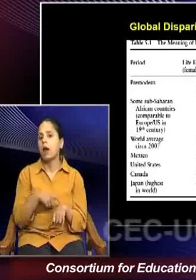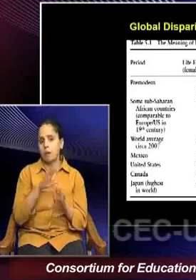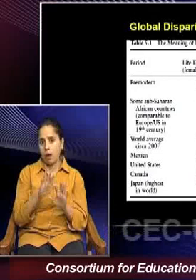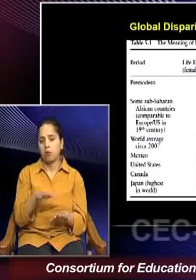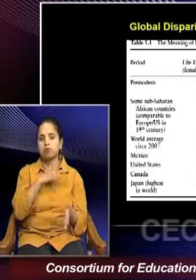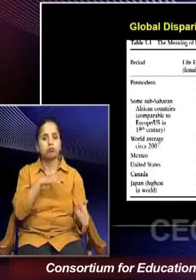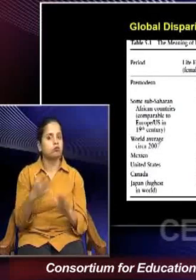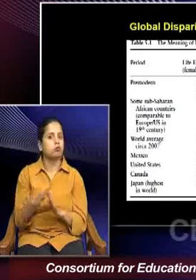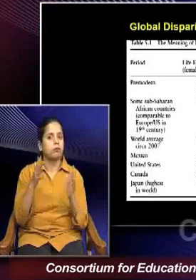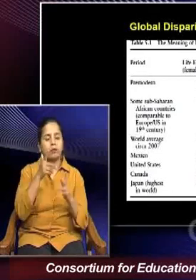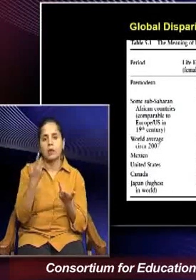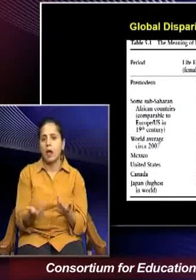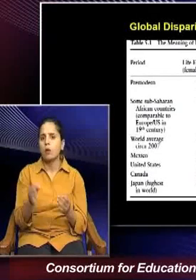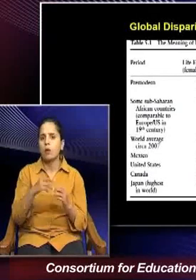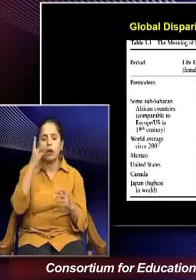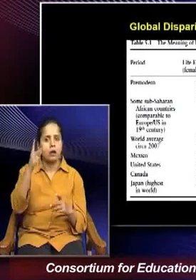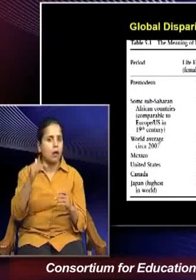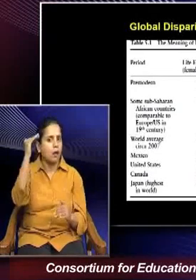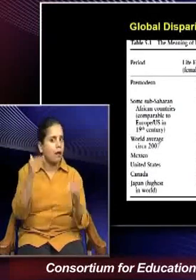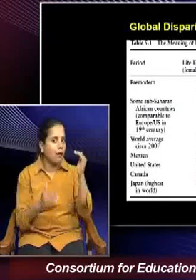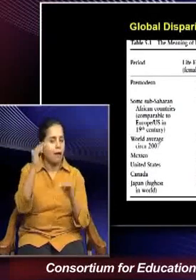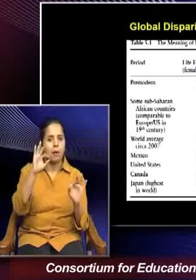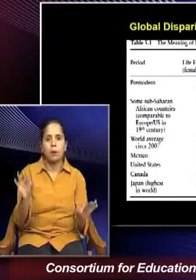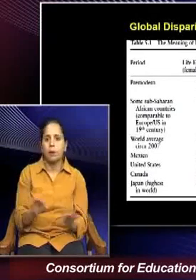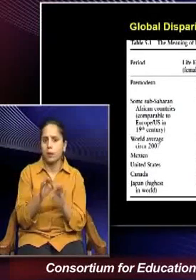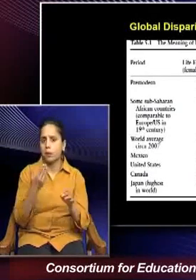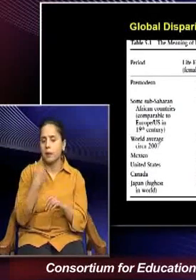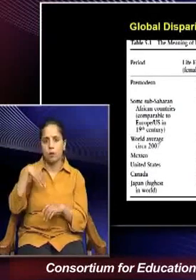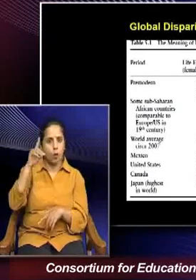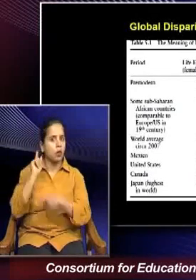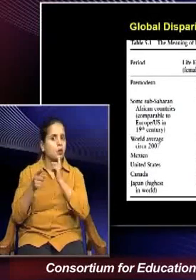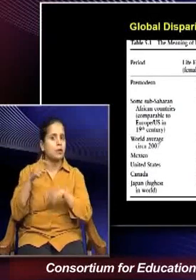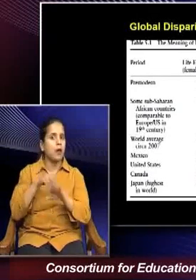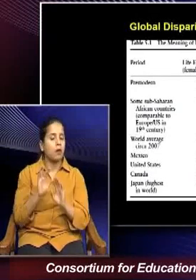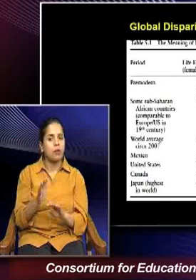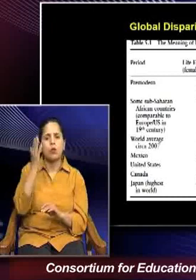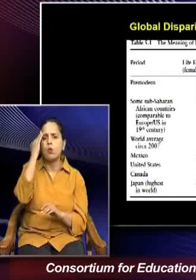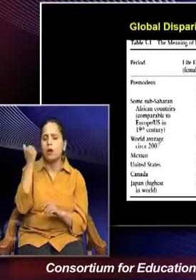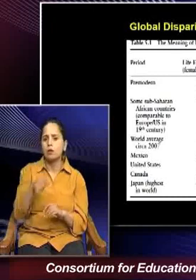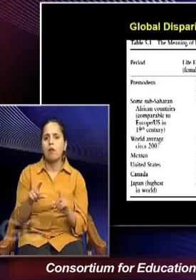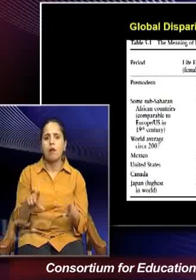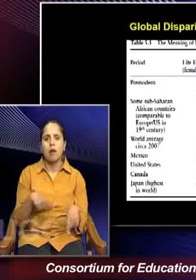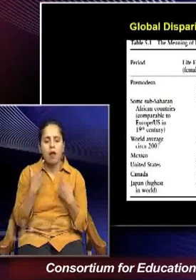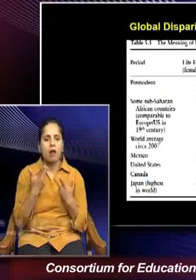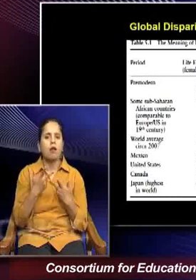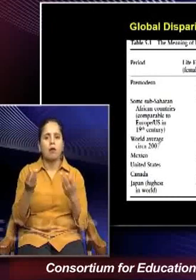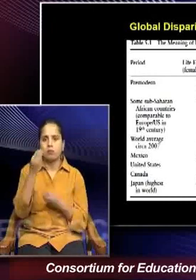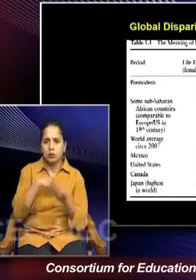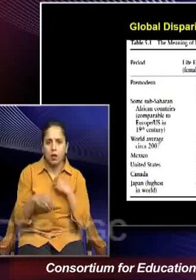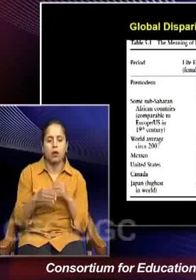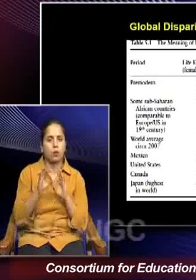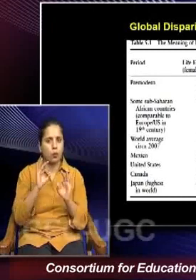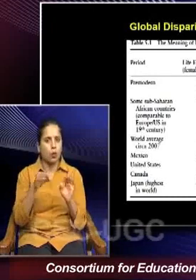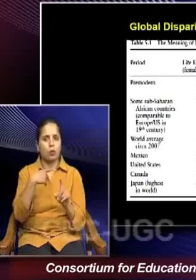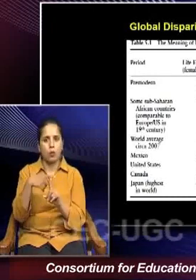where you don't have much disparities and inequalities in historical time periods, primarily because the living conditions, the situation